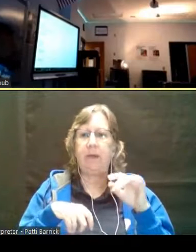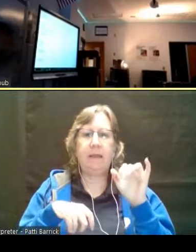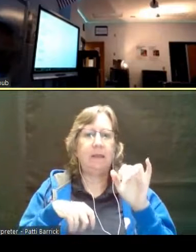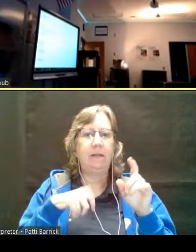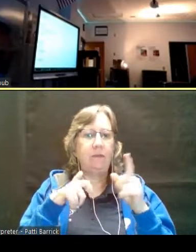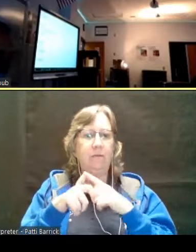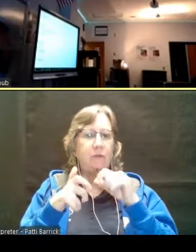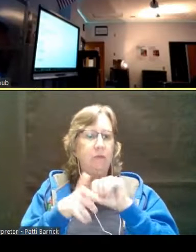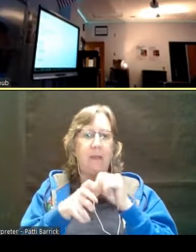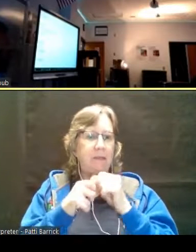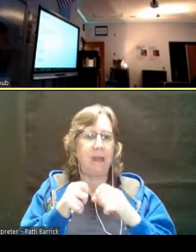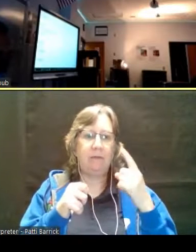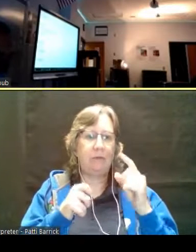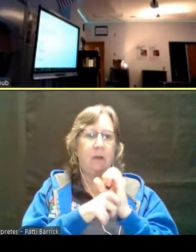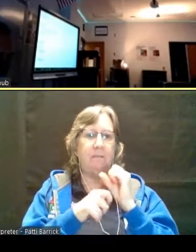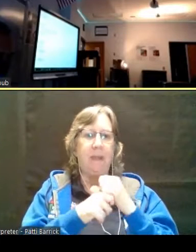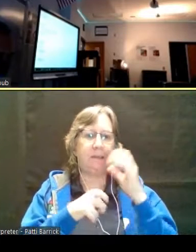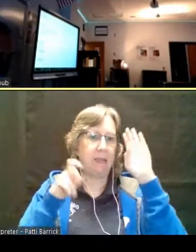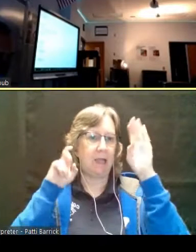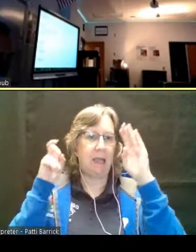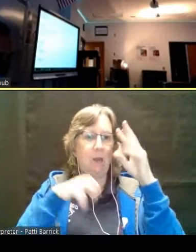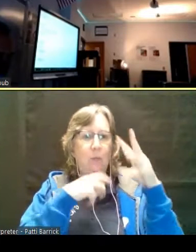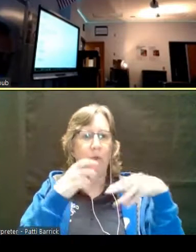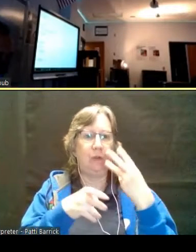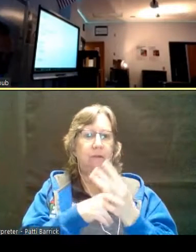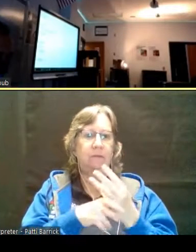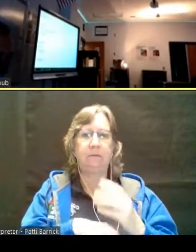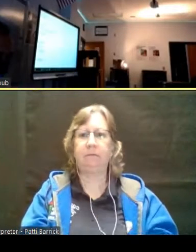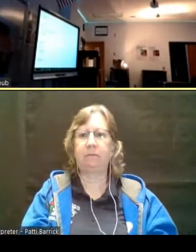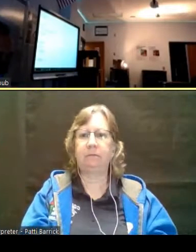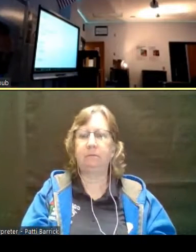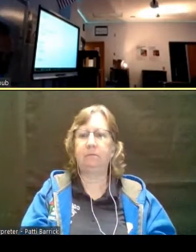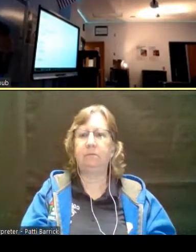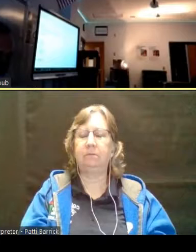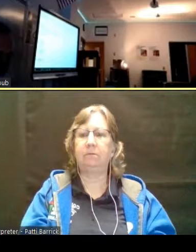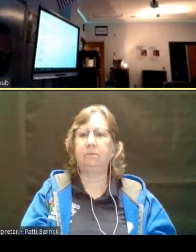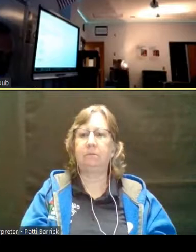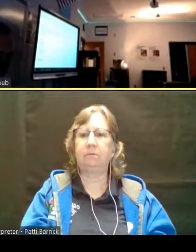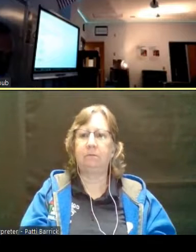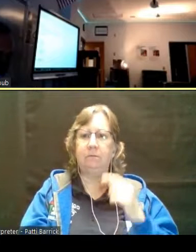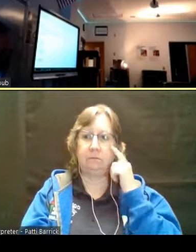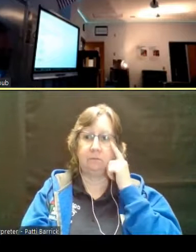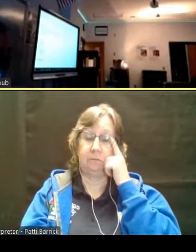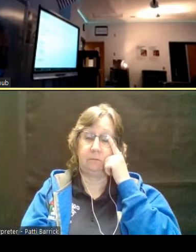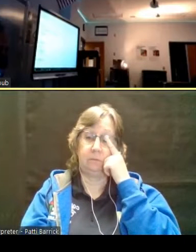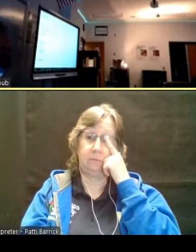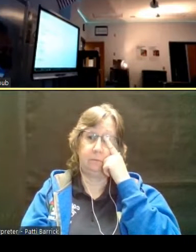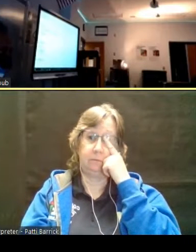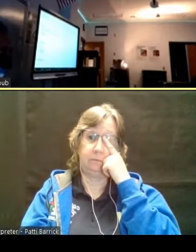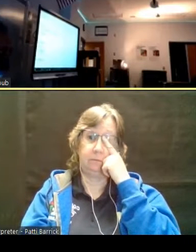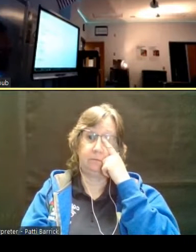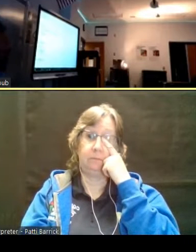ever makes. So we'll keep it the same. Hello world. If you've ever programmed, it's the first code you